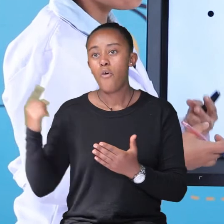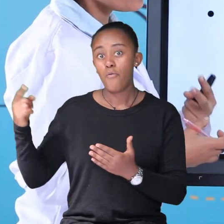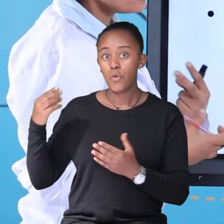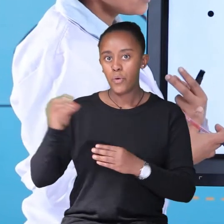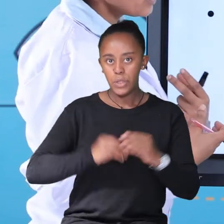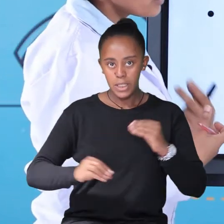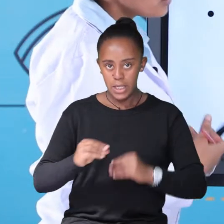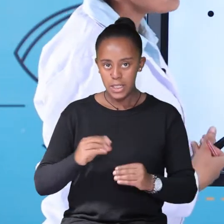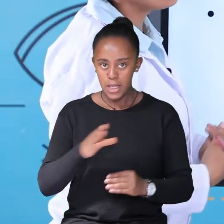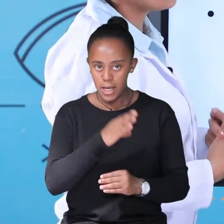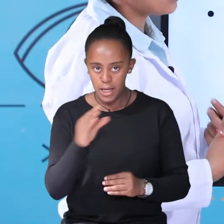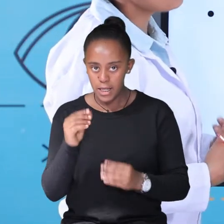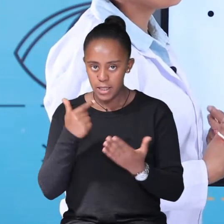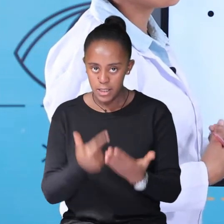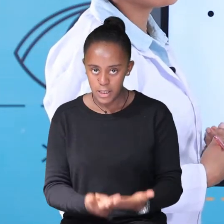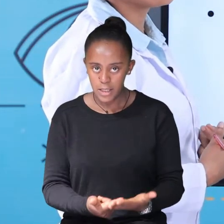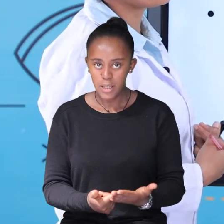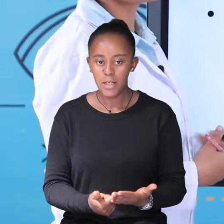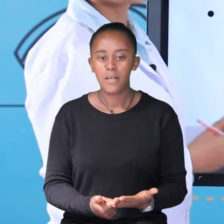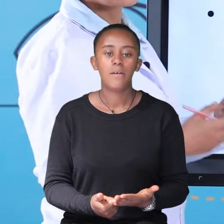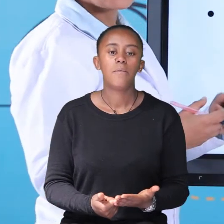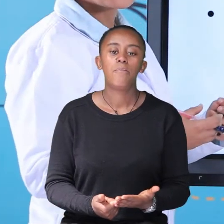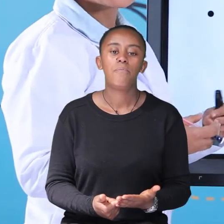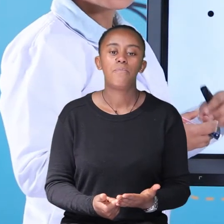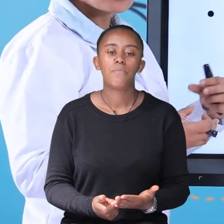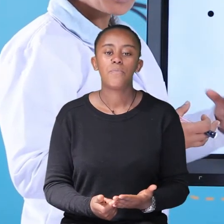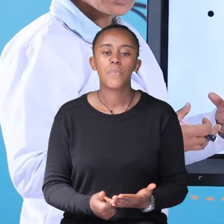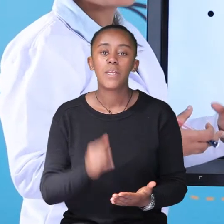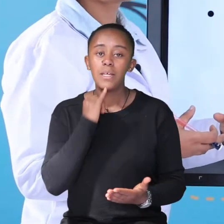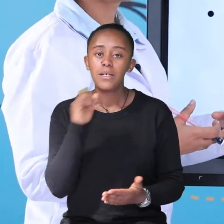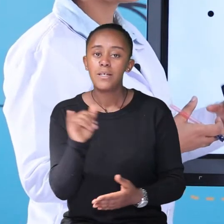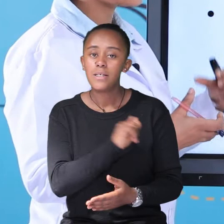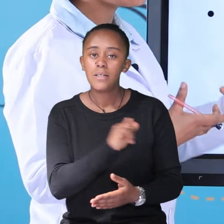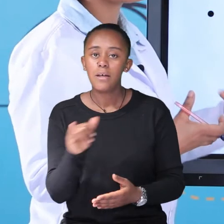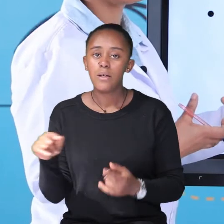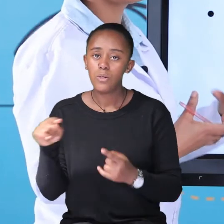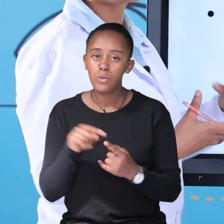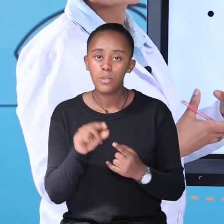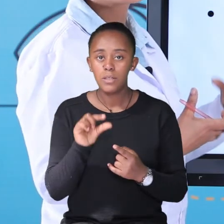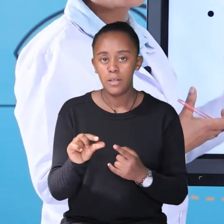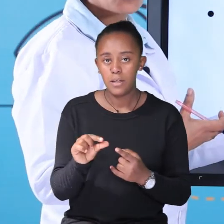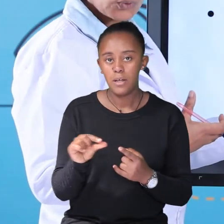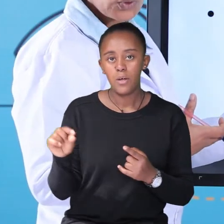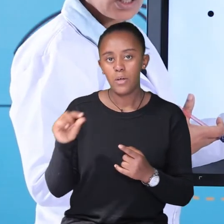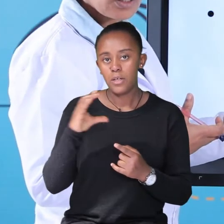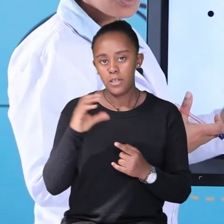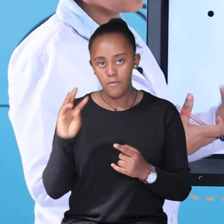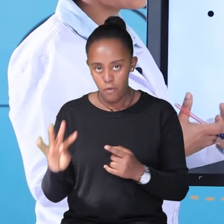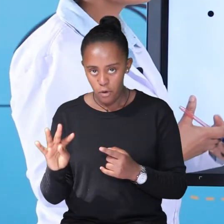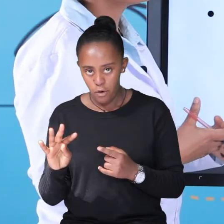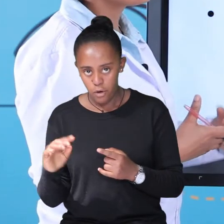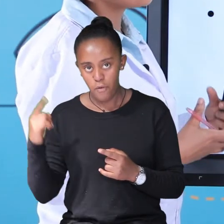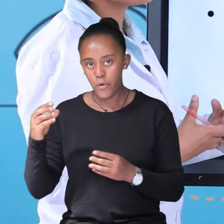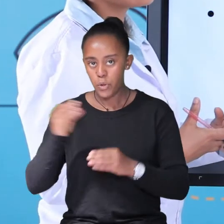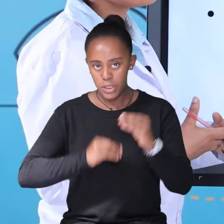and this CAM photosynthesis is similar to some extent with C4 photosynthesis,